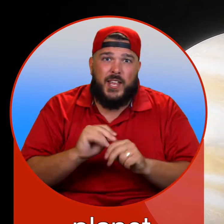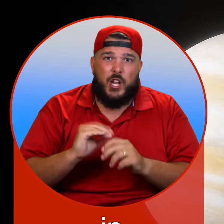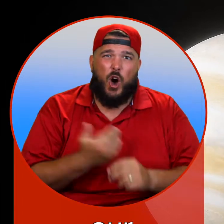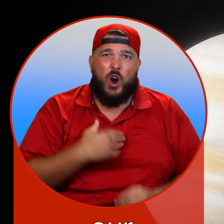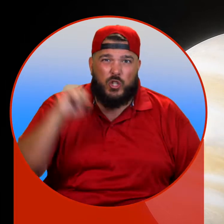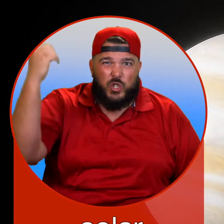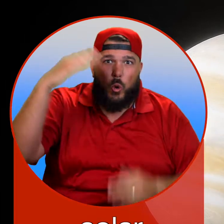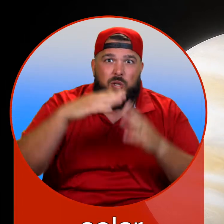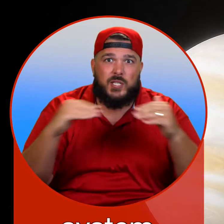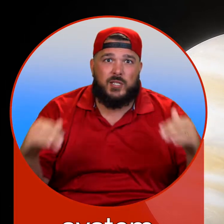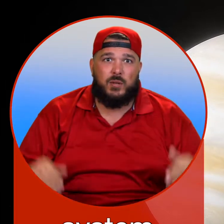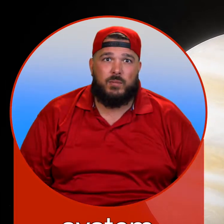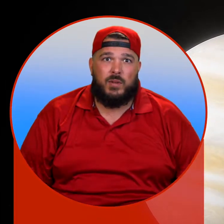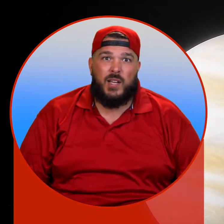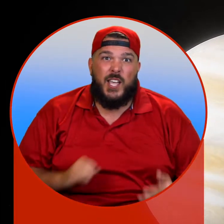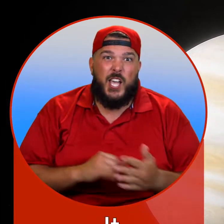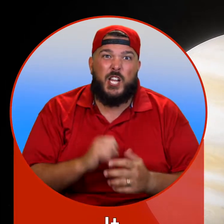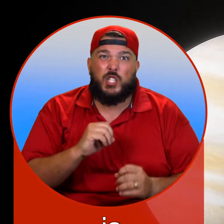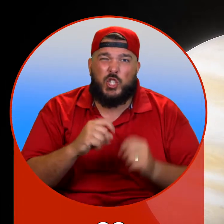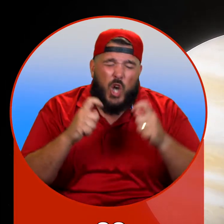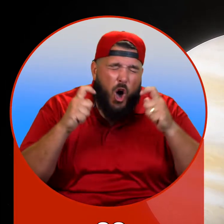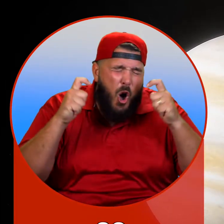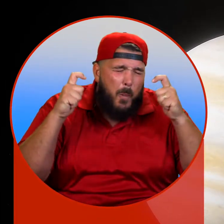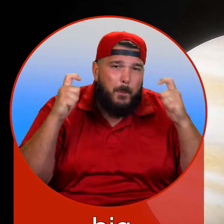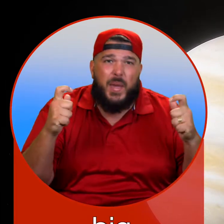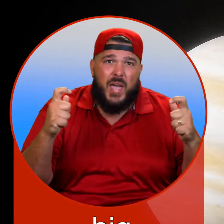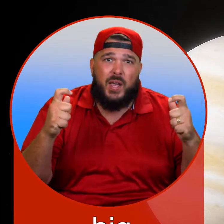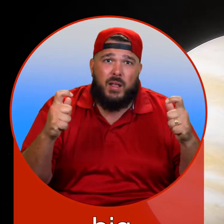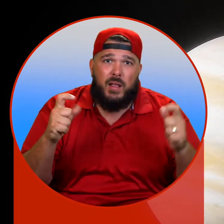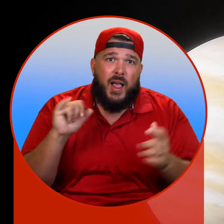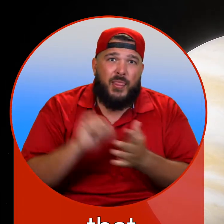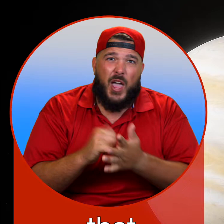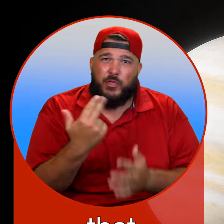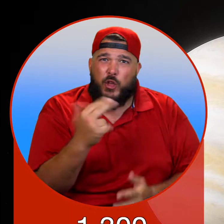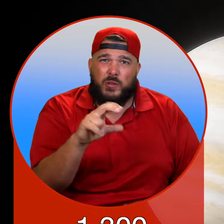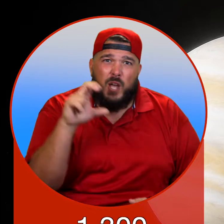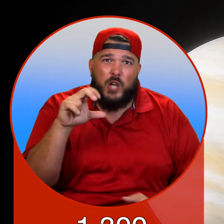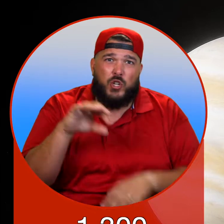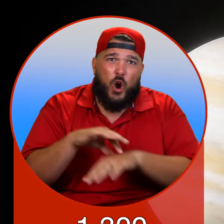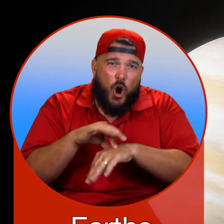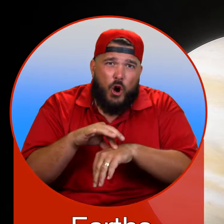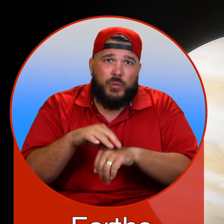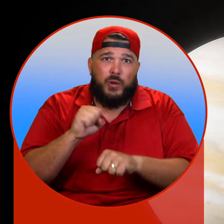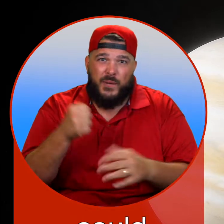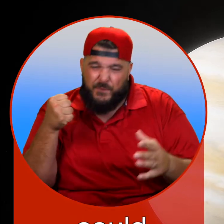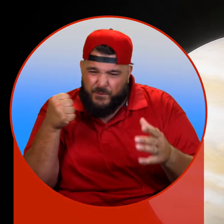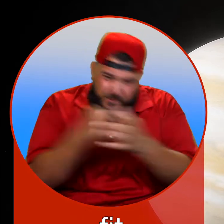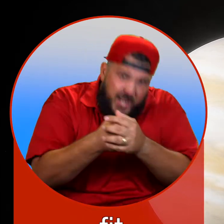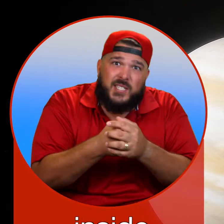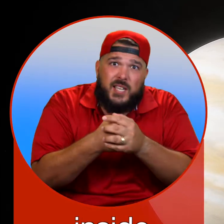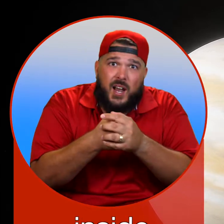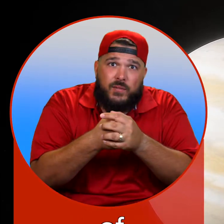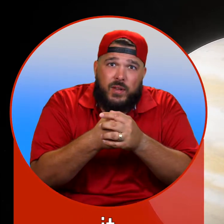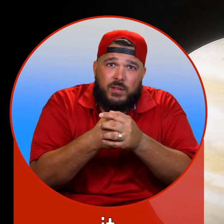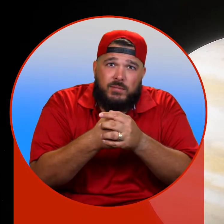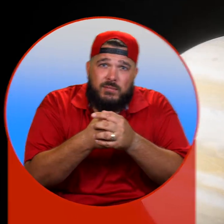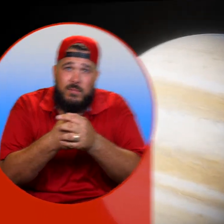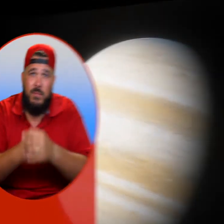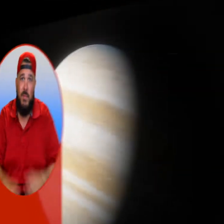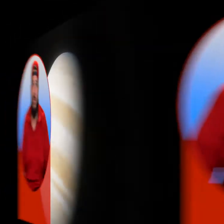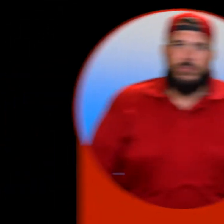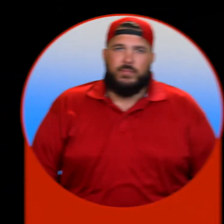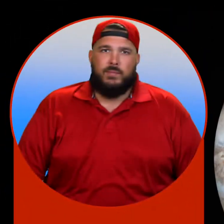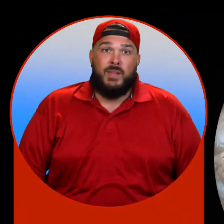planet in our solar system. It is so big that 1,300 Earths could fit inside of it.